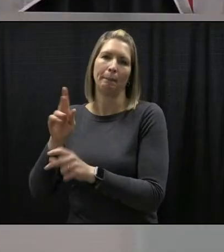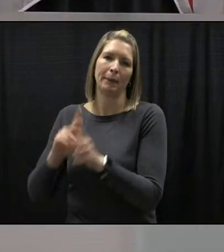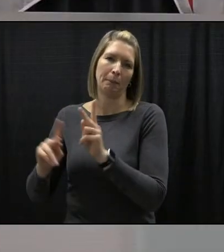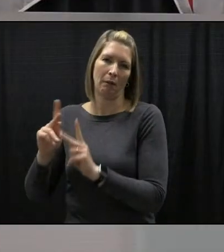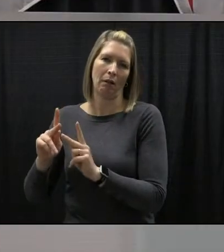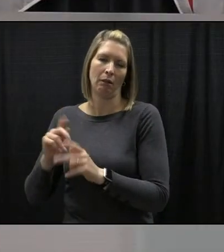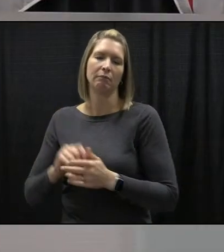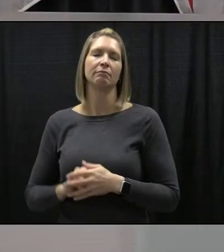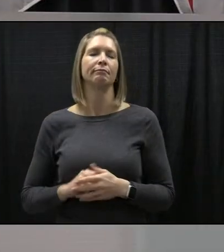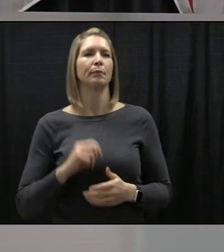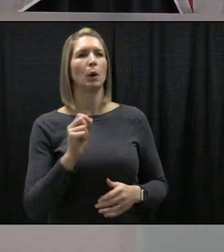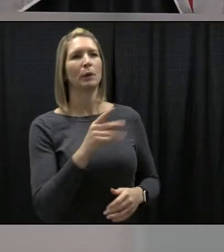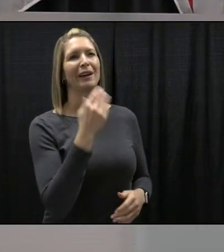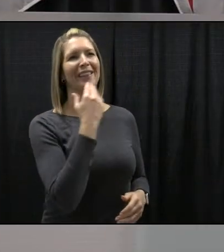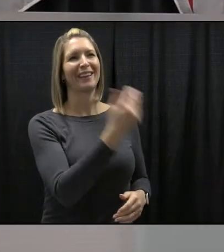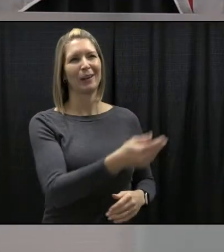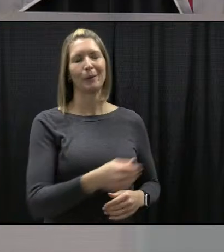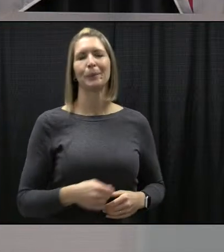Thank you.